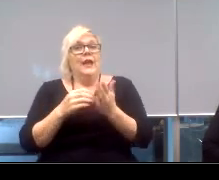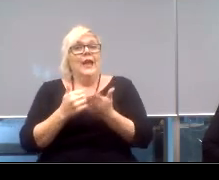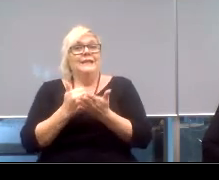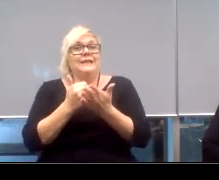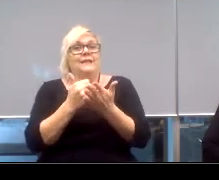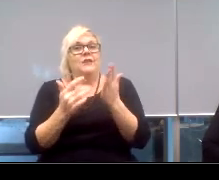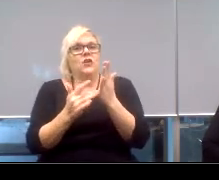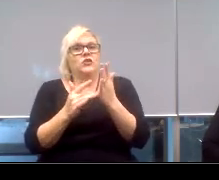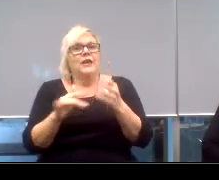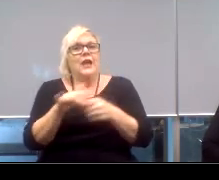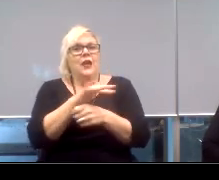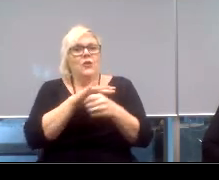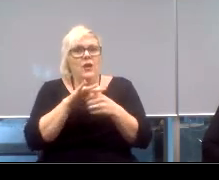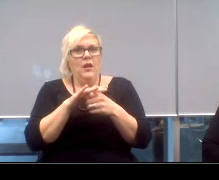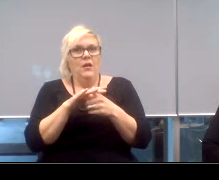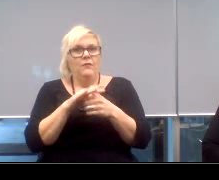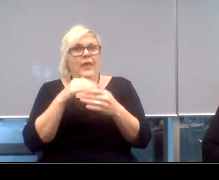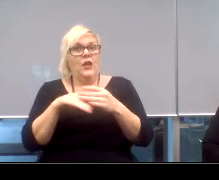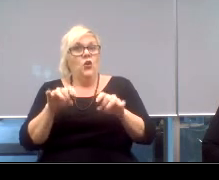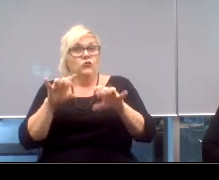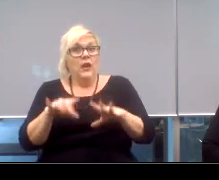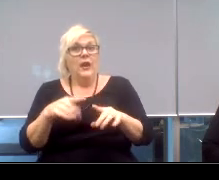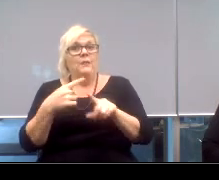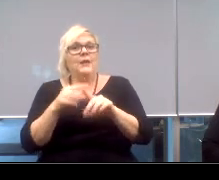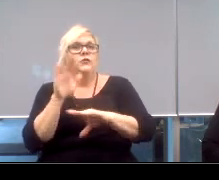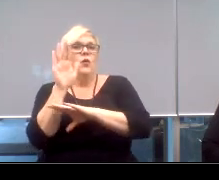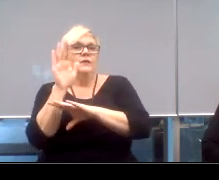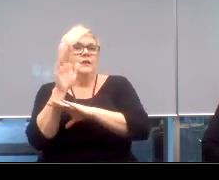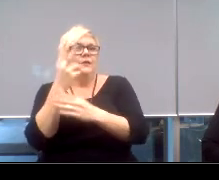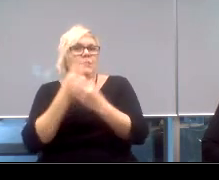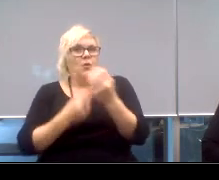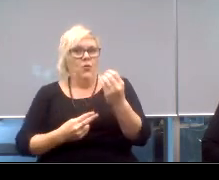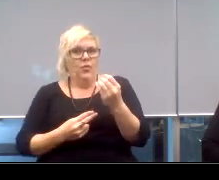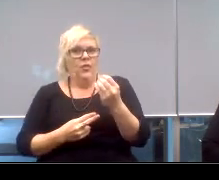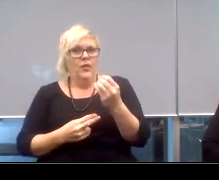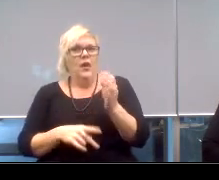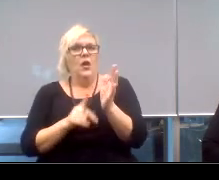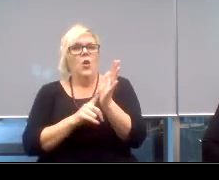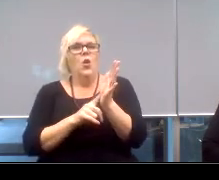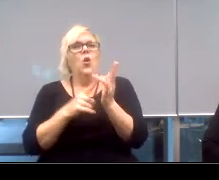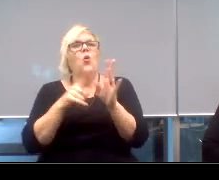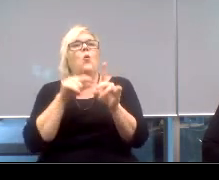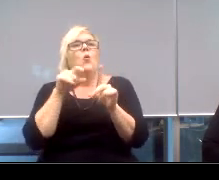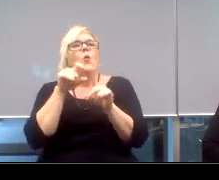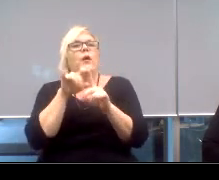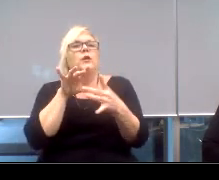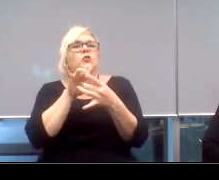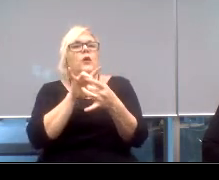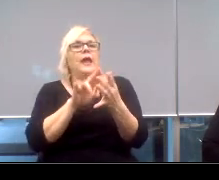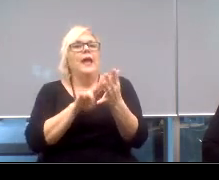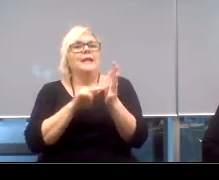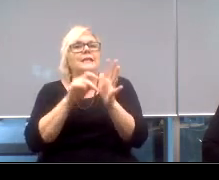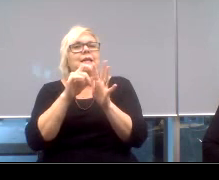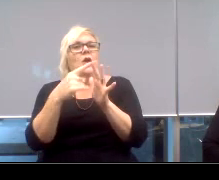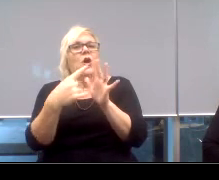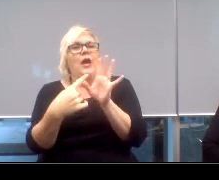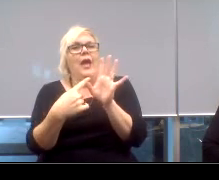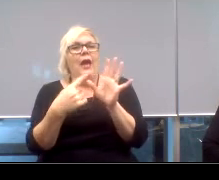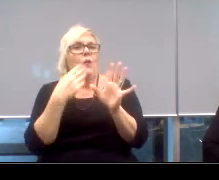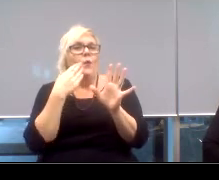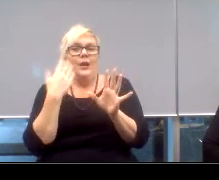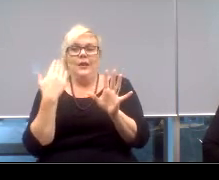sector, both nationally and internationally. Lloyd joined the National Disability Insurance Agency in